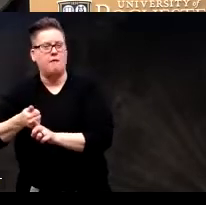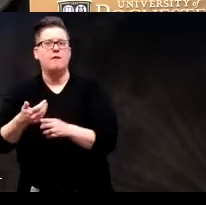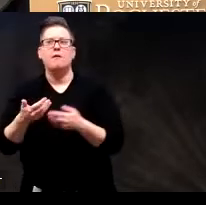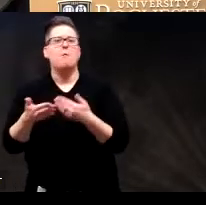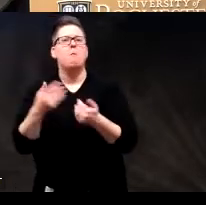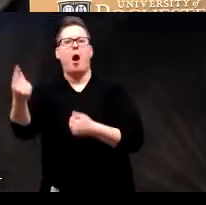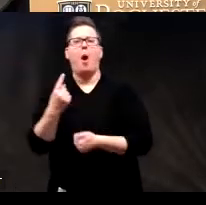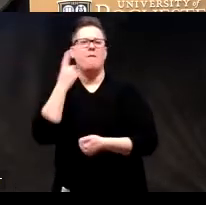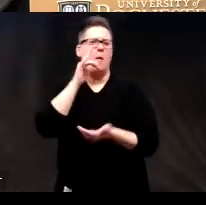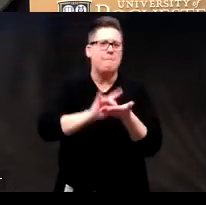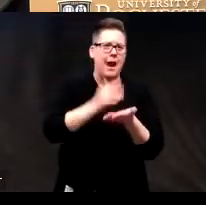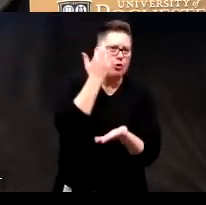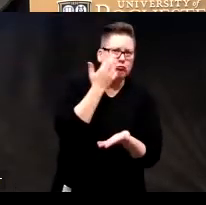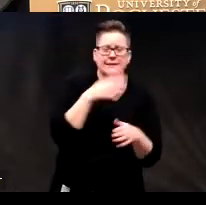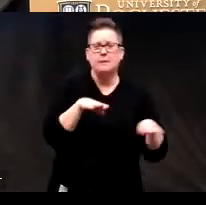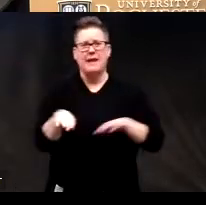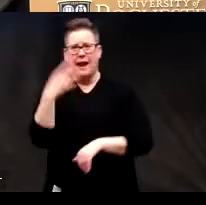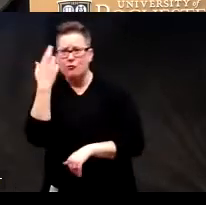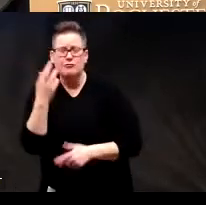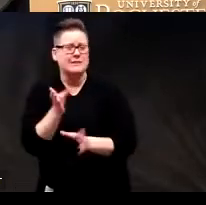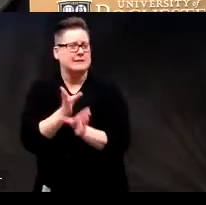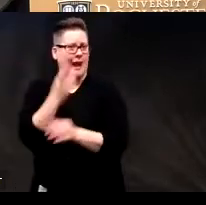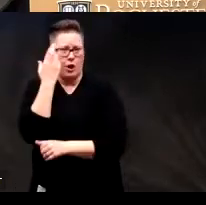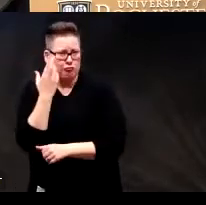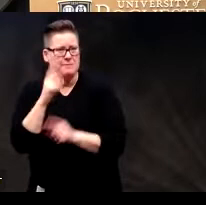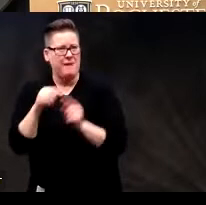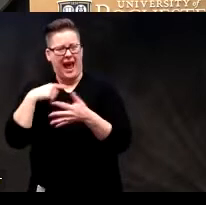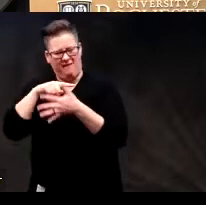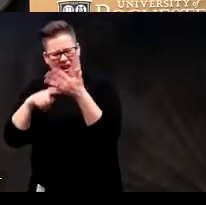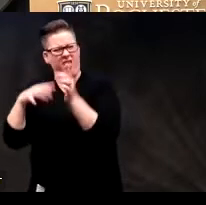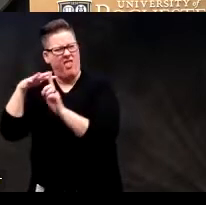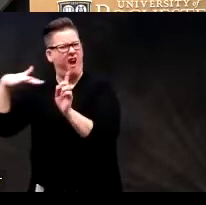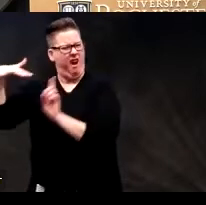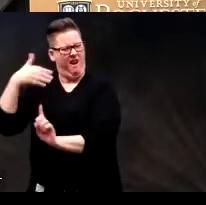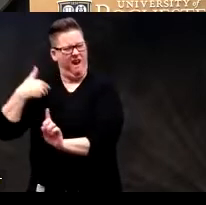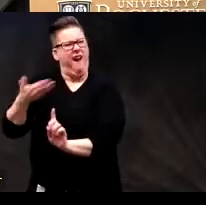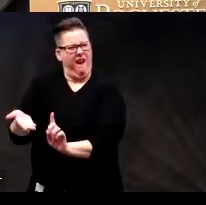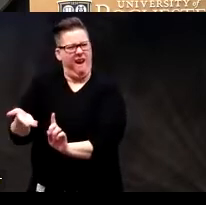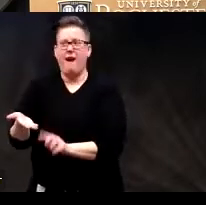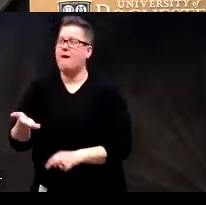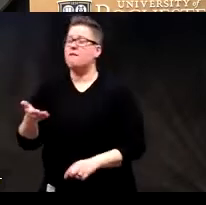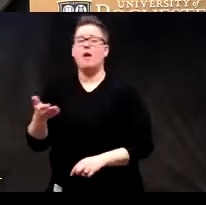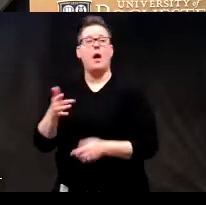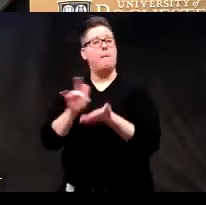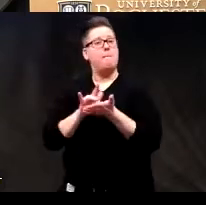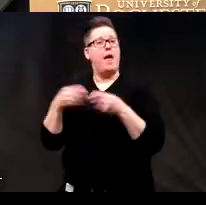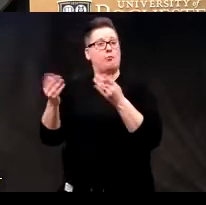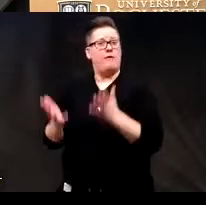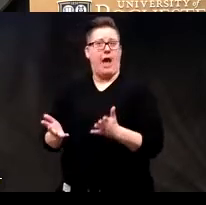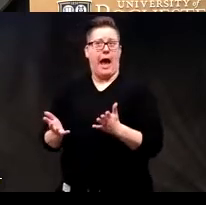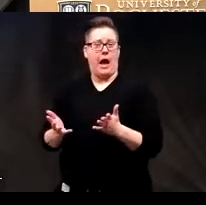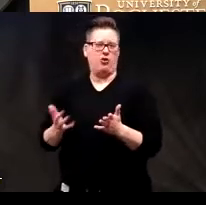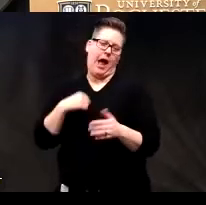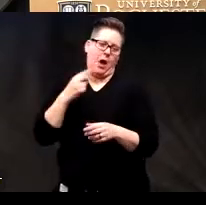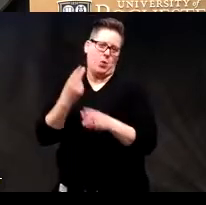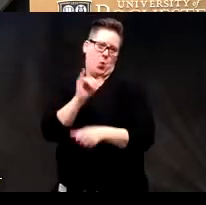a behavioral, psychology one, or otherwise. And so medical providers, which I'll use that term